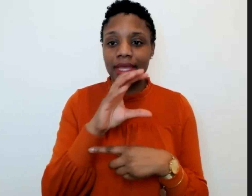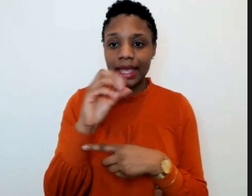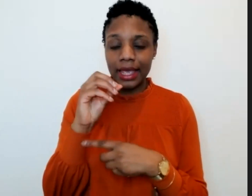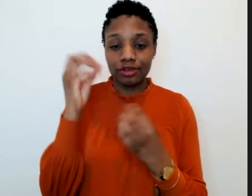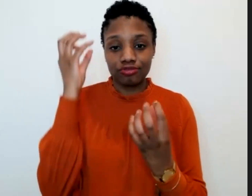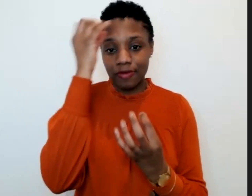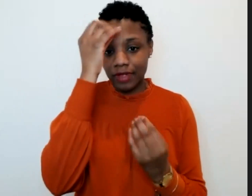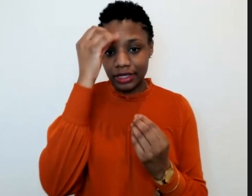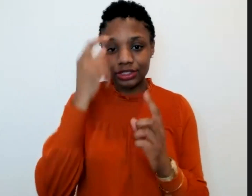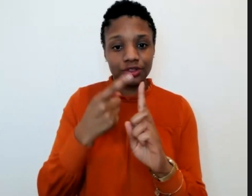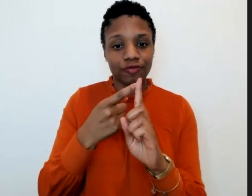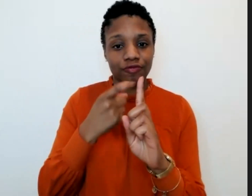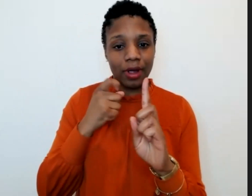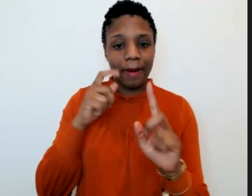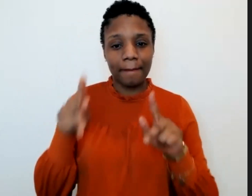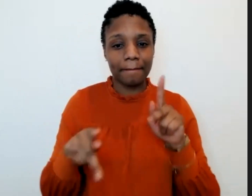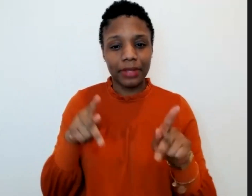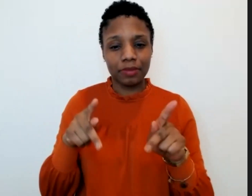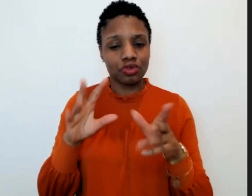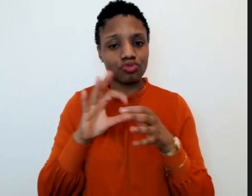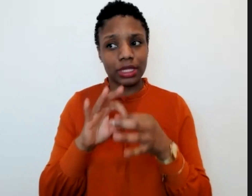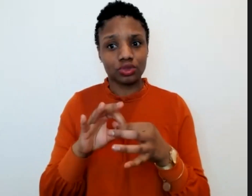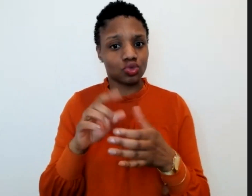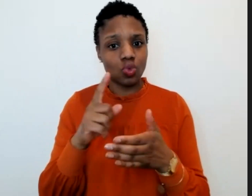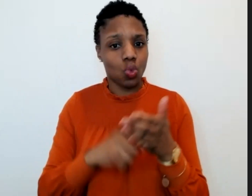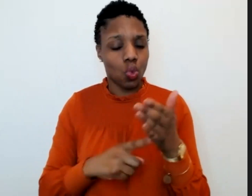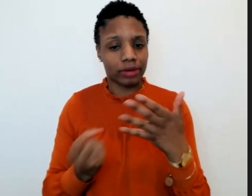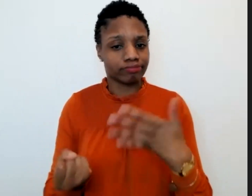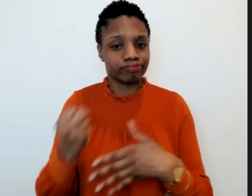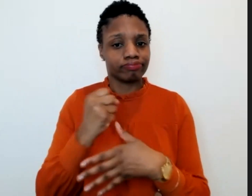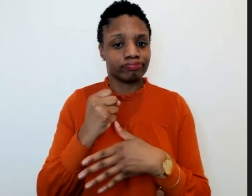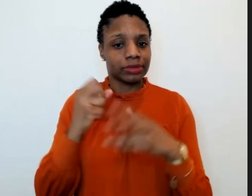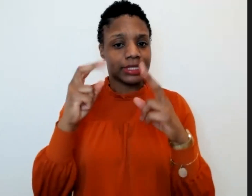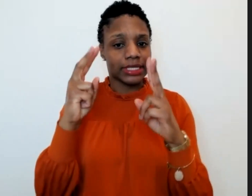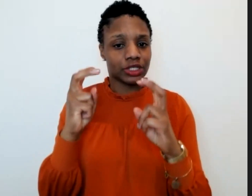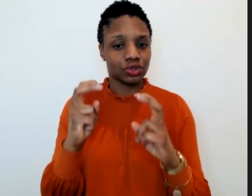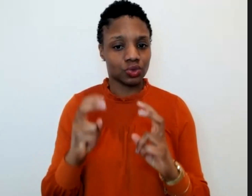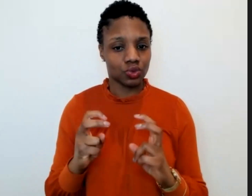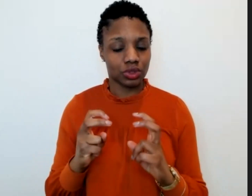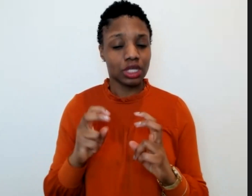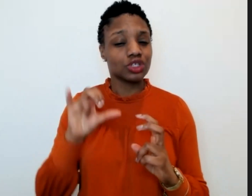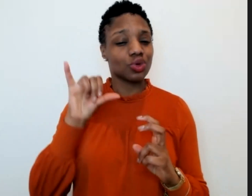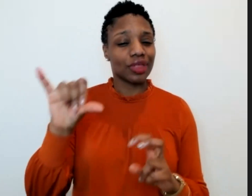reflections from people on what issues are that they're concerned about. And so that could be a place to look for